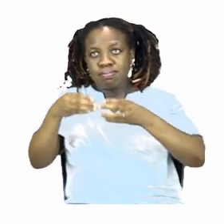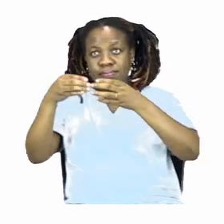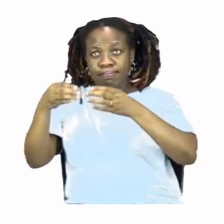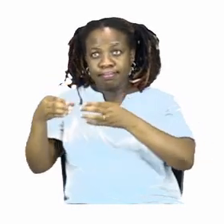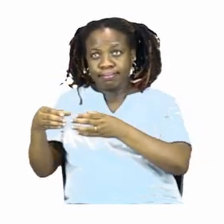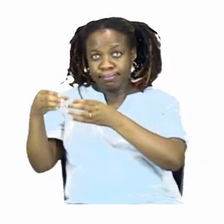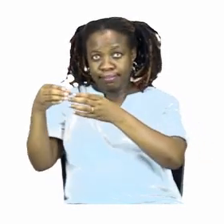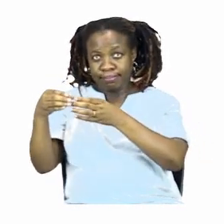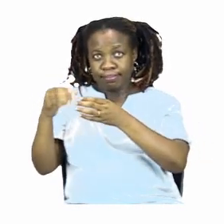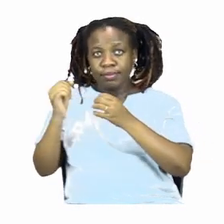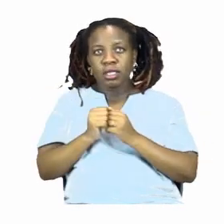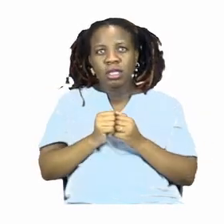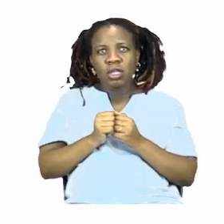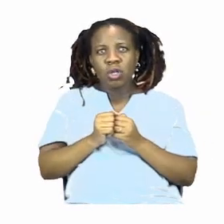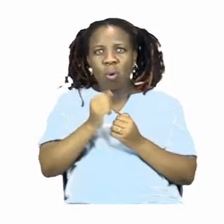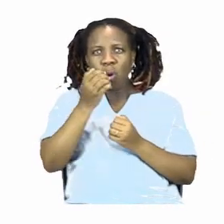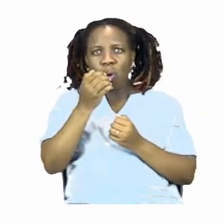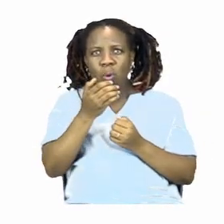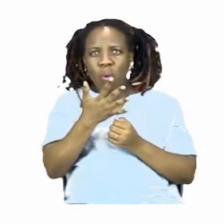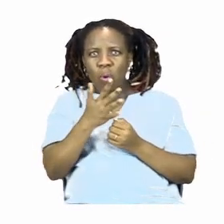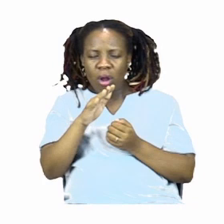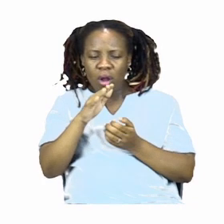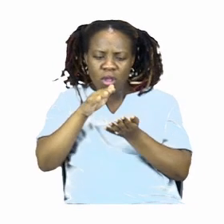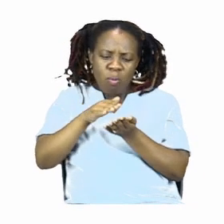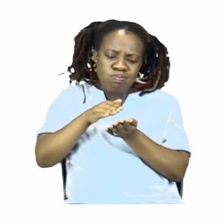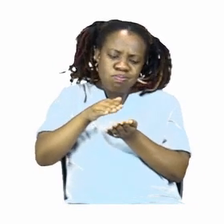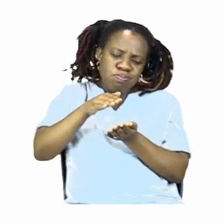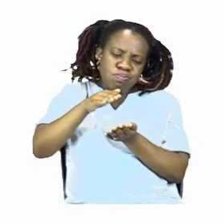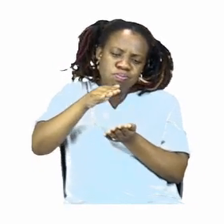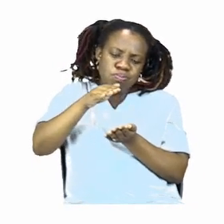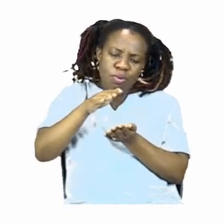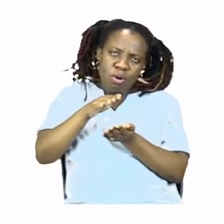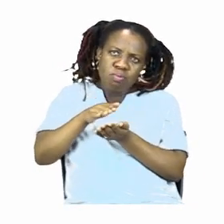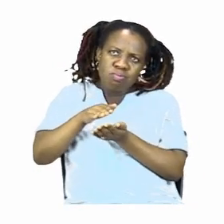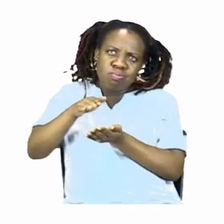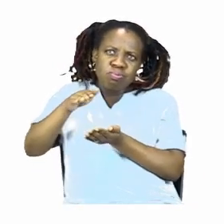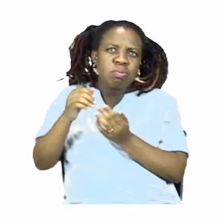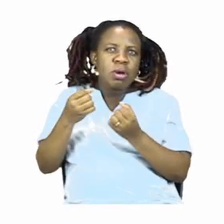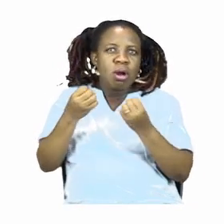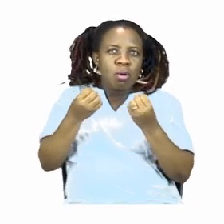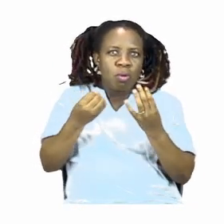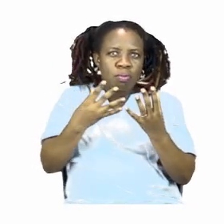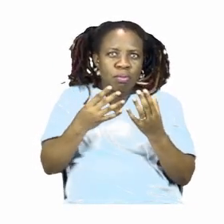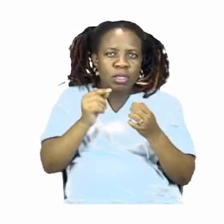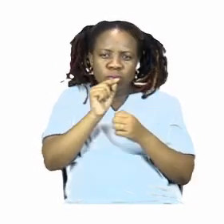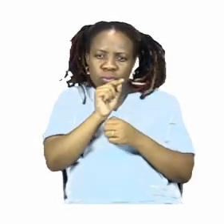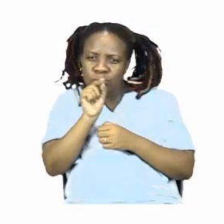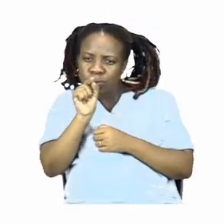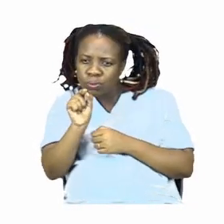about capacity, we look at the amount of something. Now in this case, for number